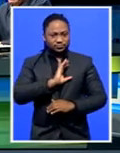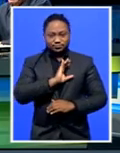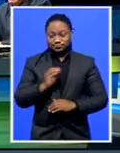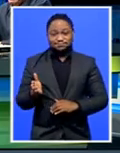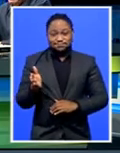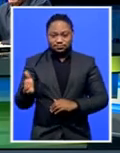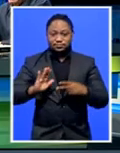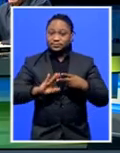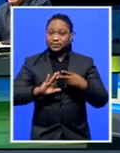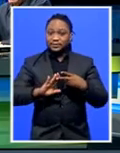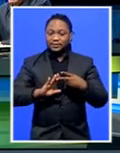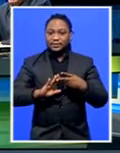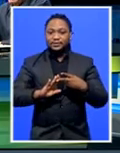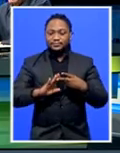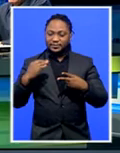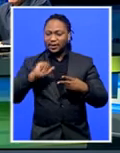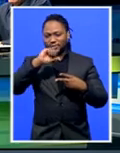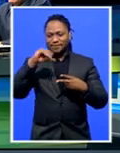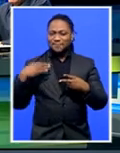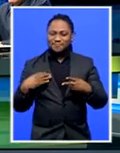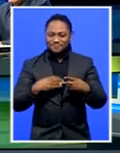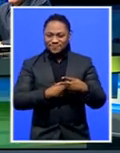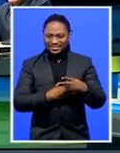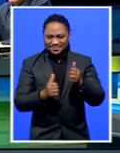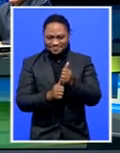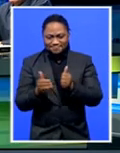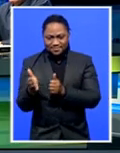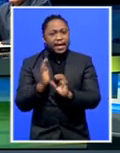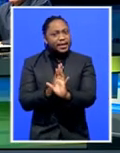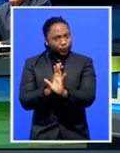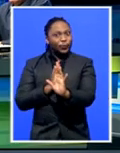is our deputy president, Kgalema Motlanthe. He's standing in the queue as we speak right now, which